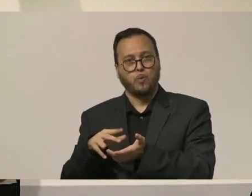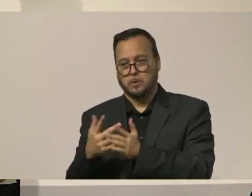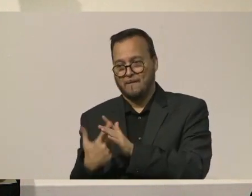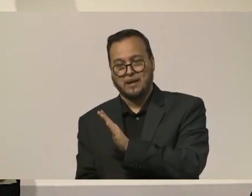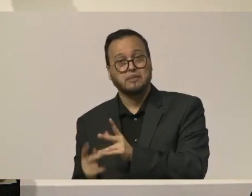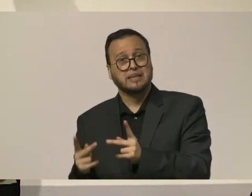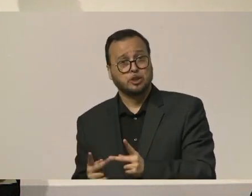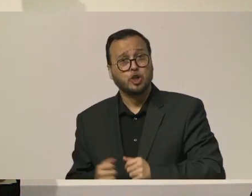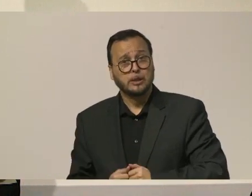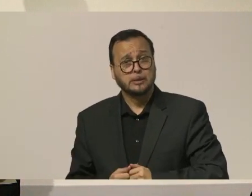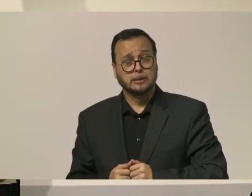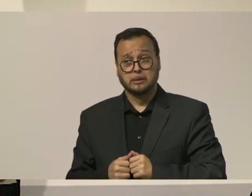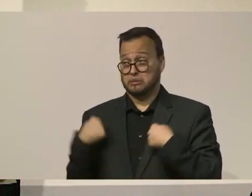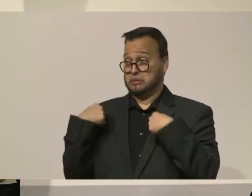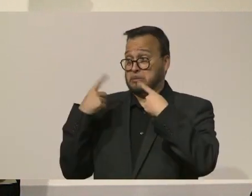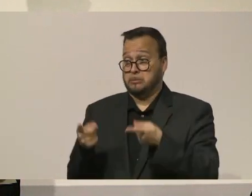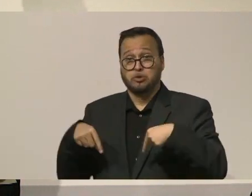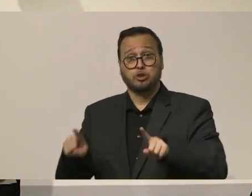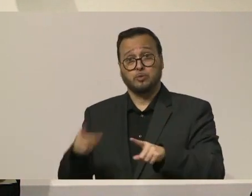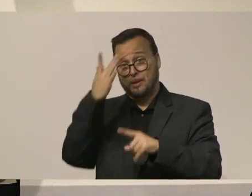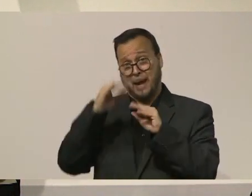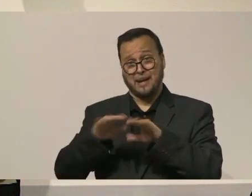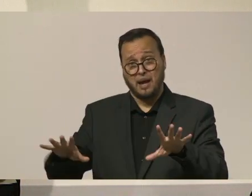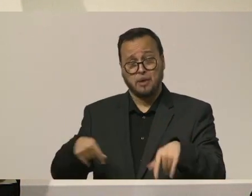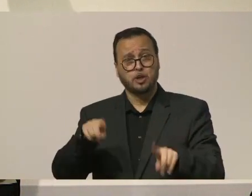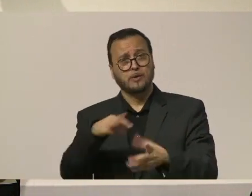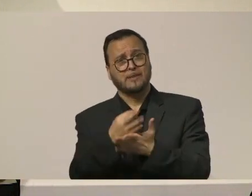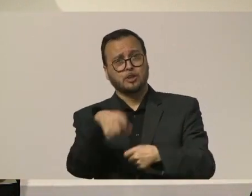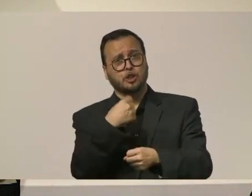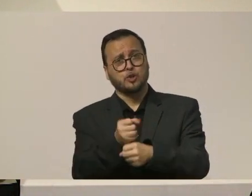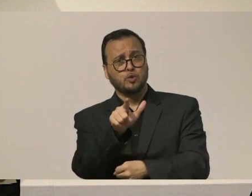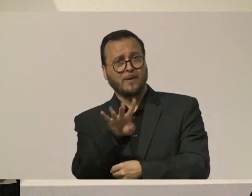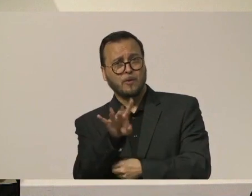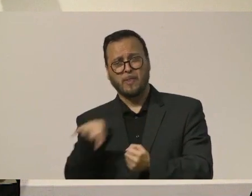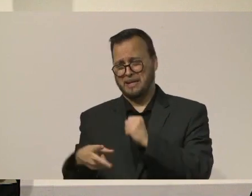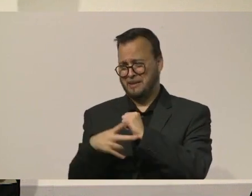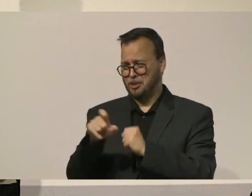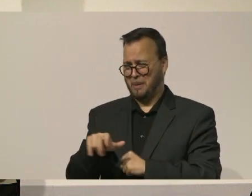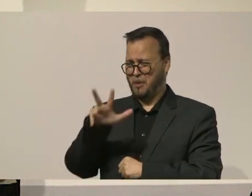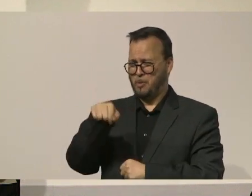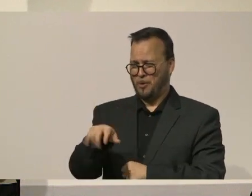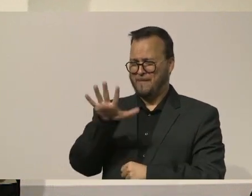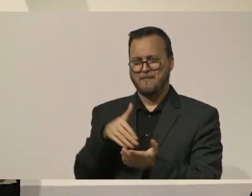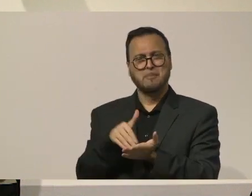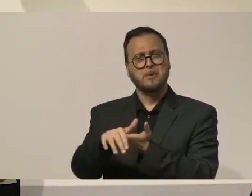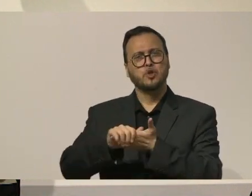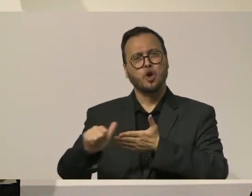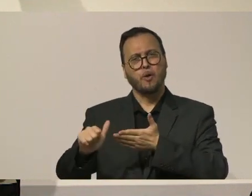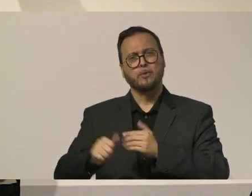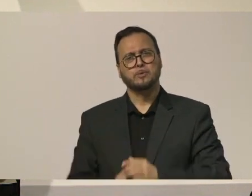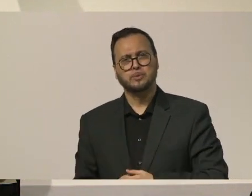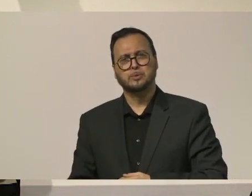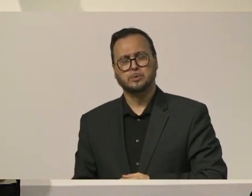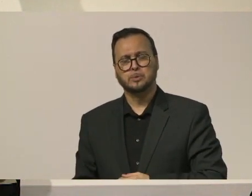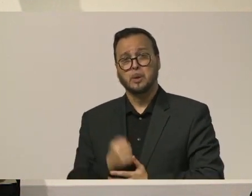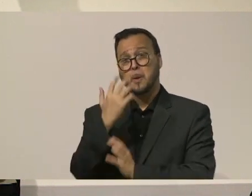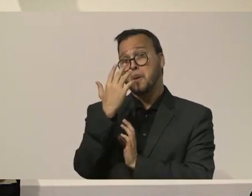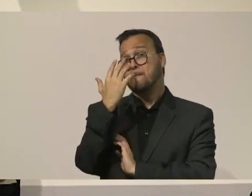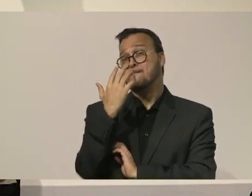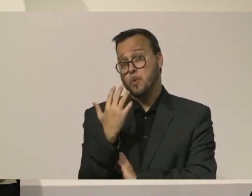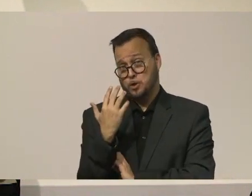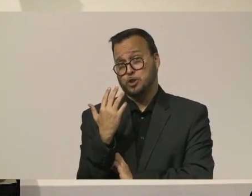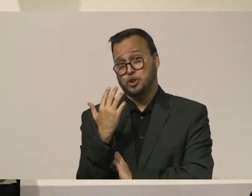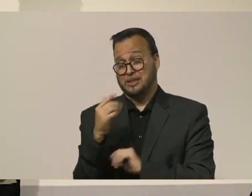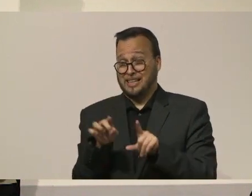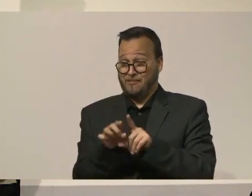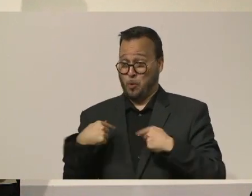pandemic. In FY24, these savings should be about $3.5 million. Unfortunately, despite these efforts